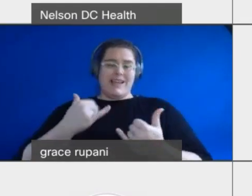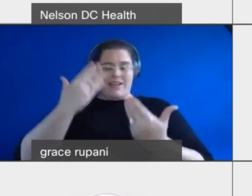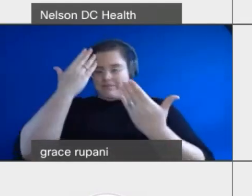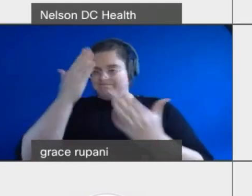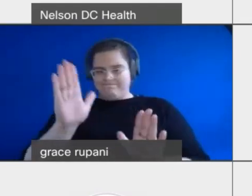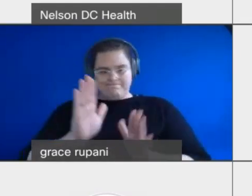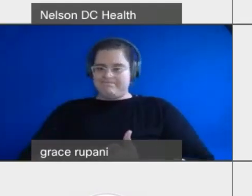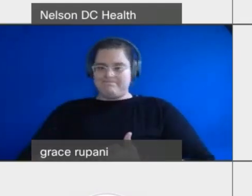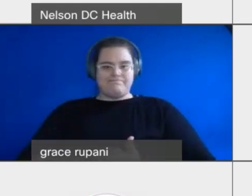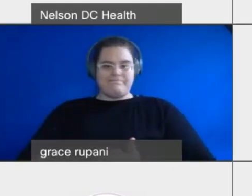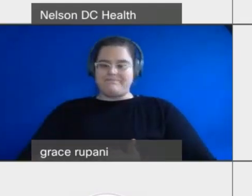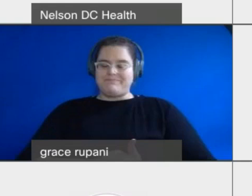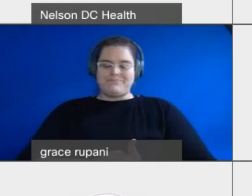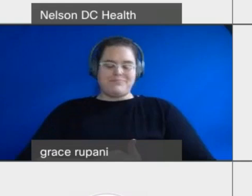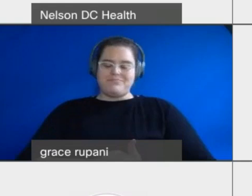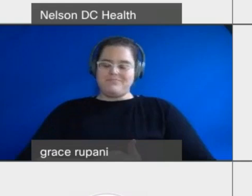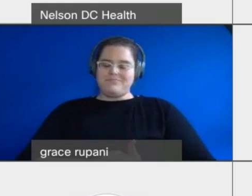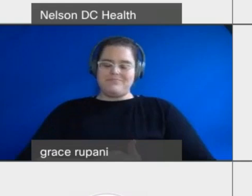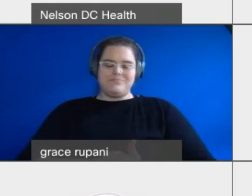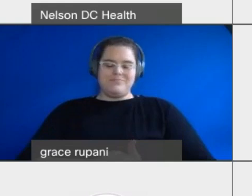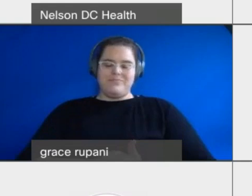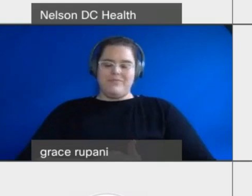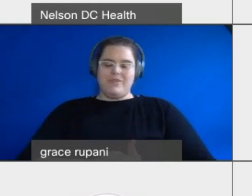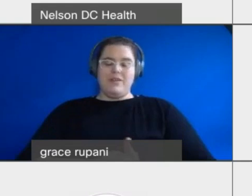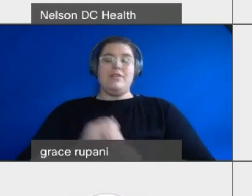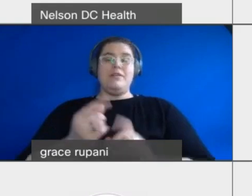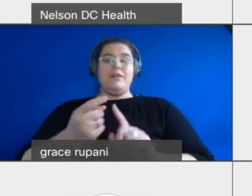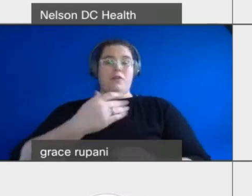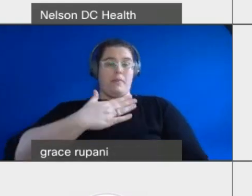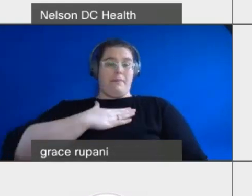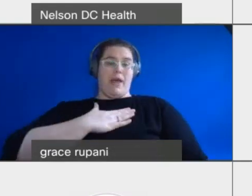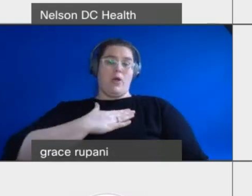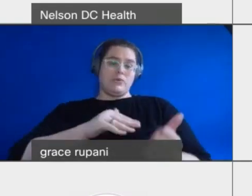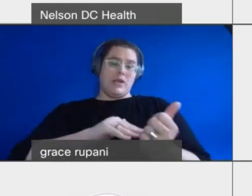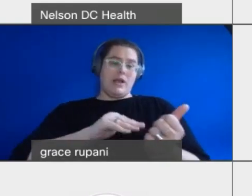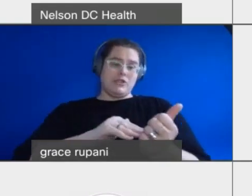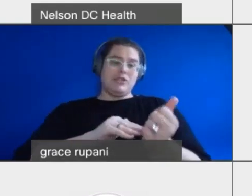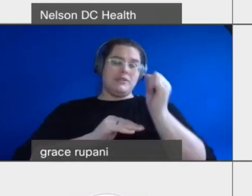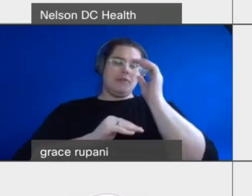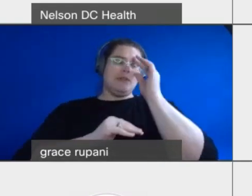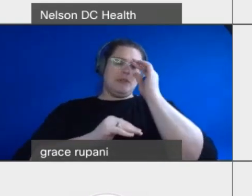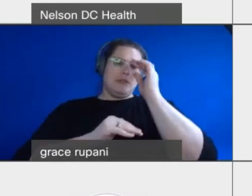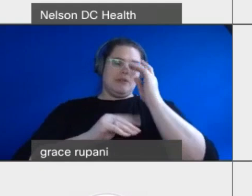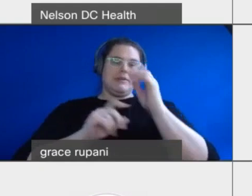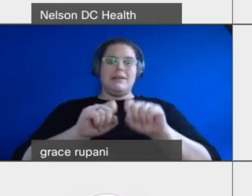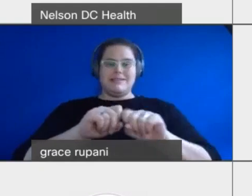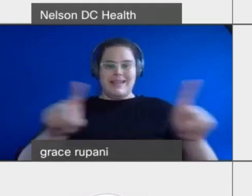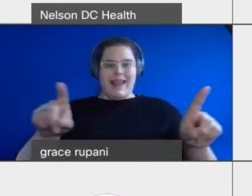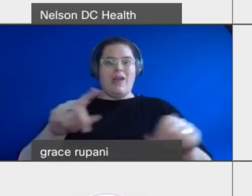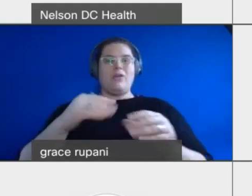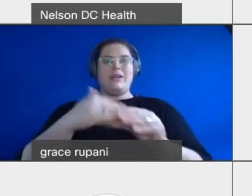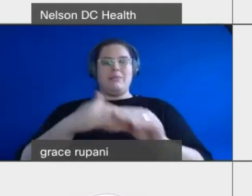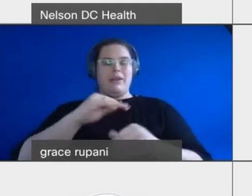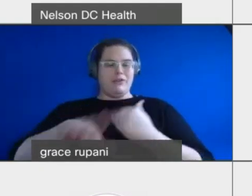anecdotally, I happen to know from my own doctor who has sent out an email to every patient in his